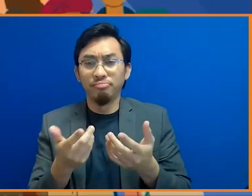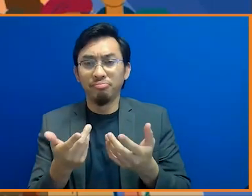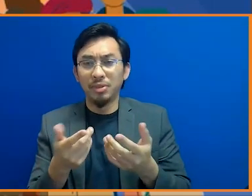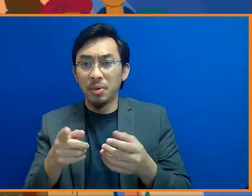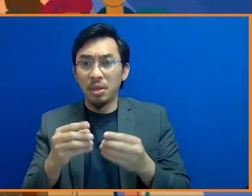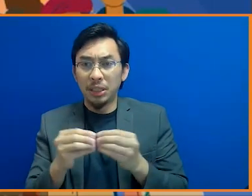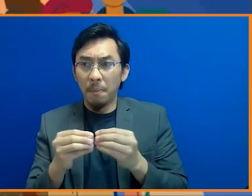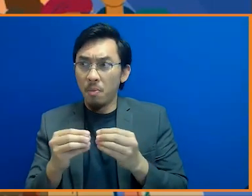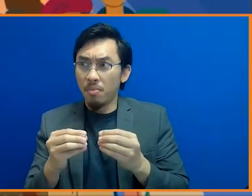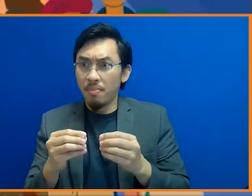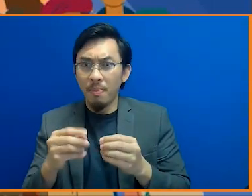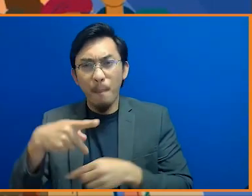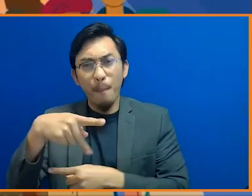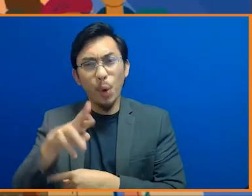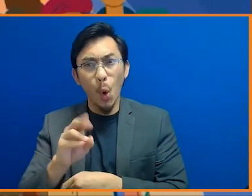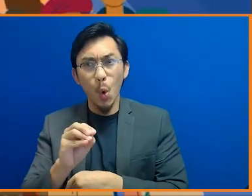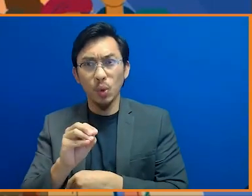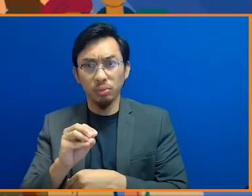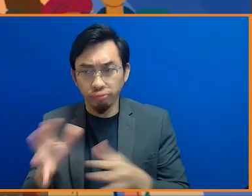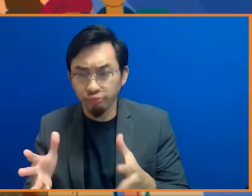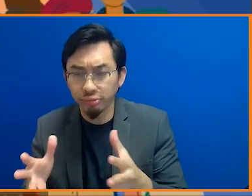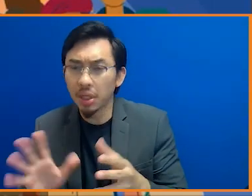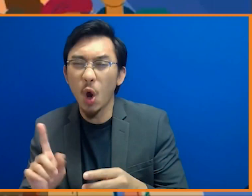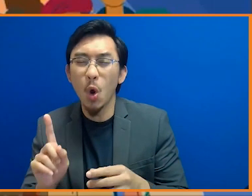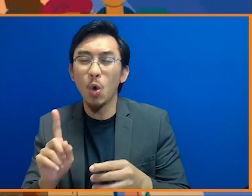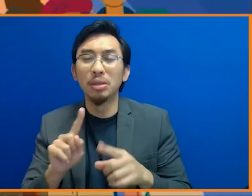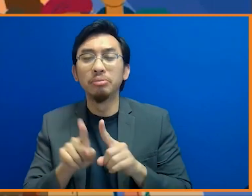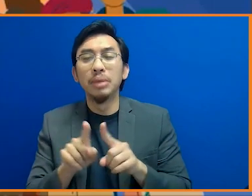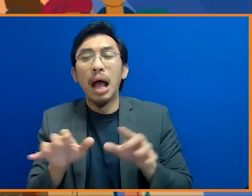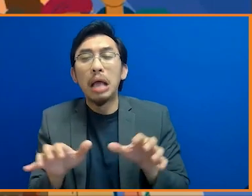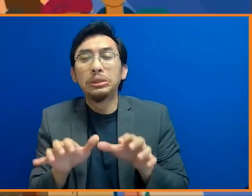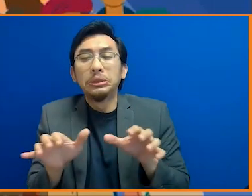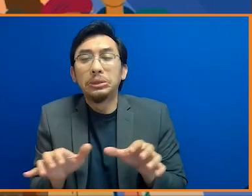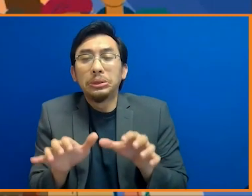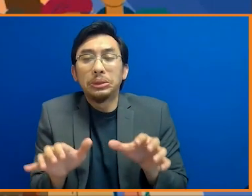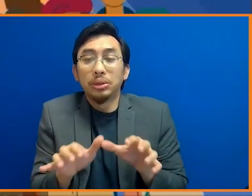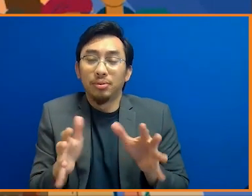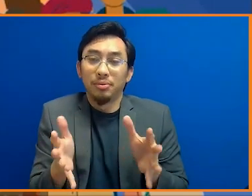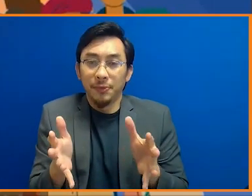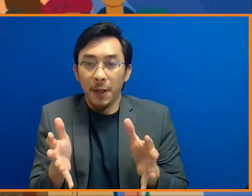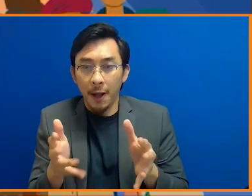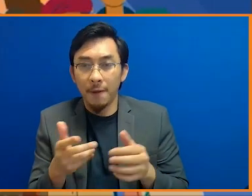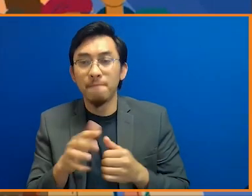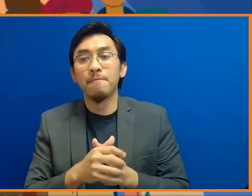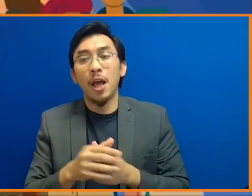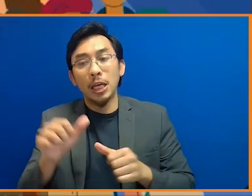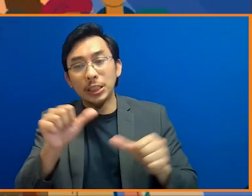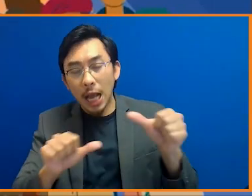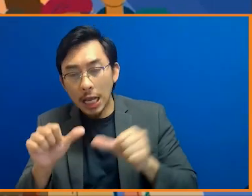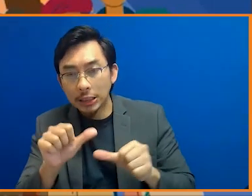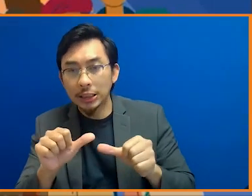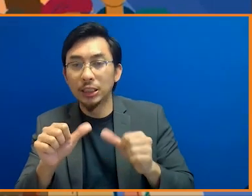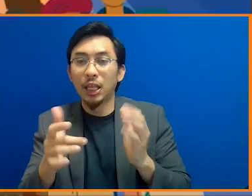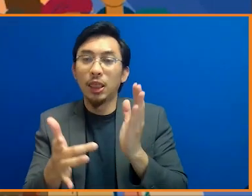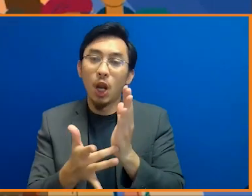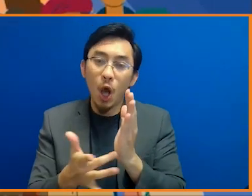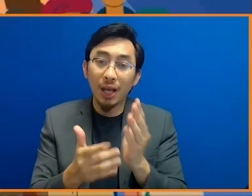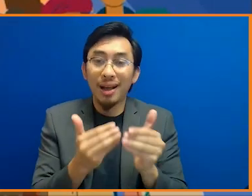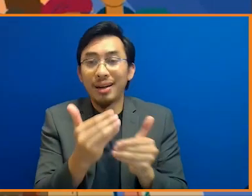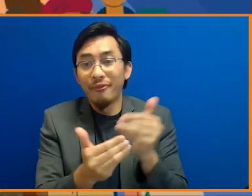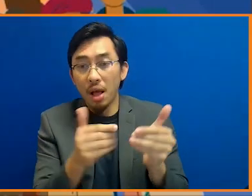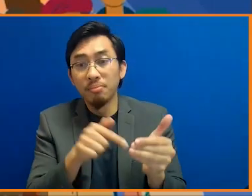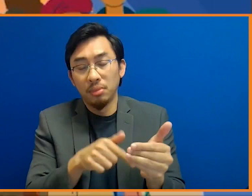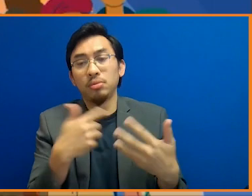than proactive actions. So recently, the development of science and